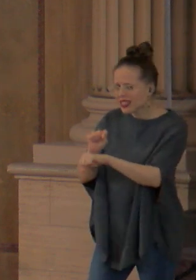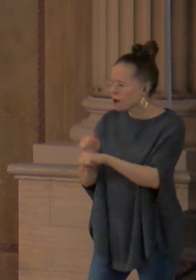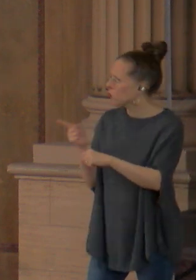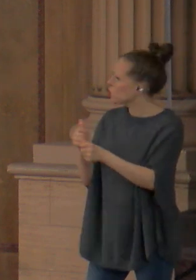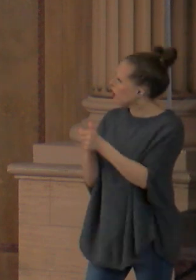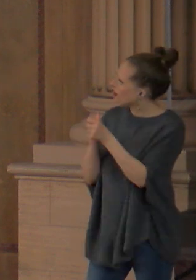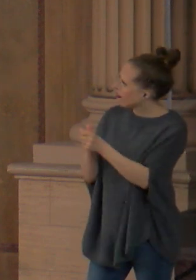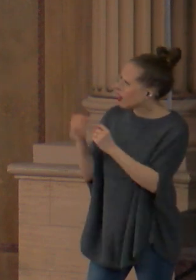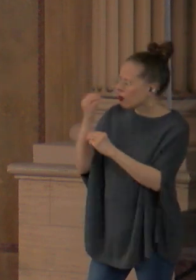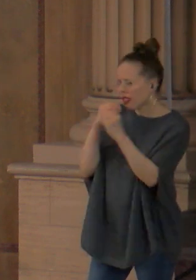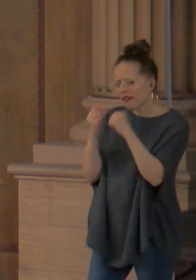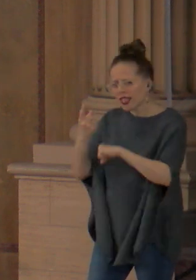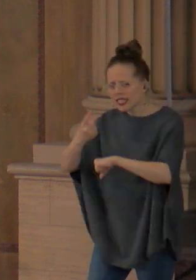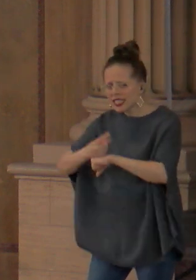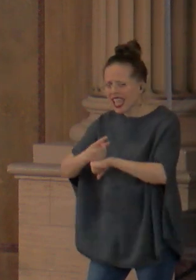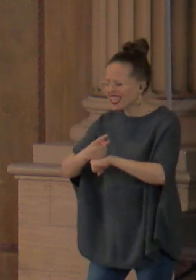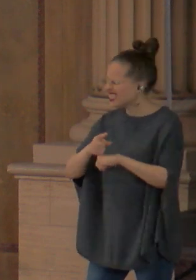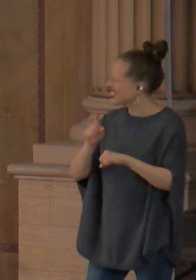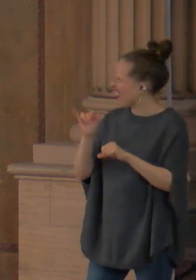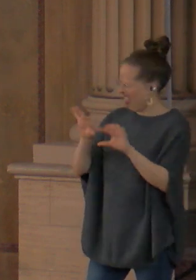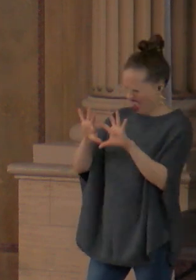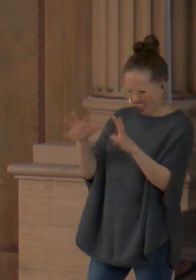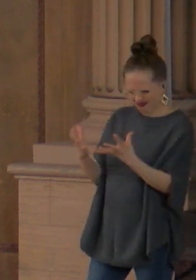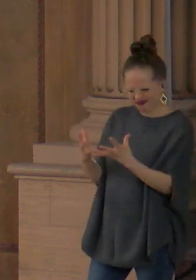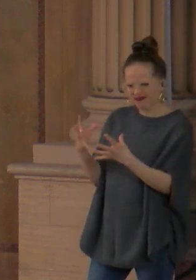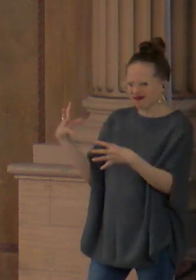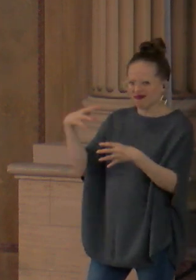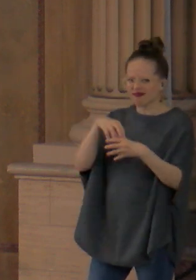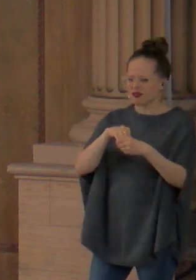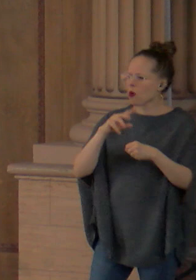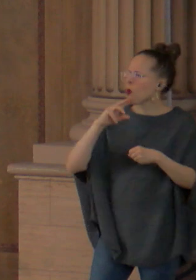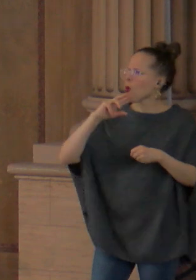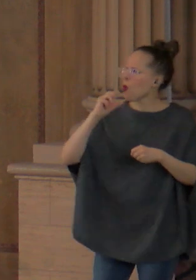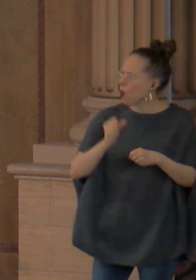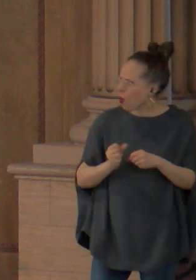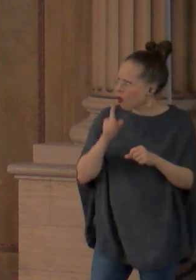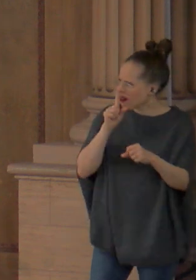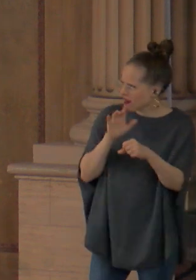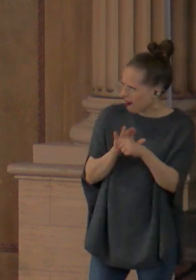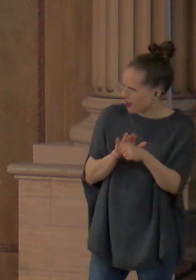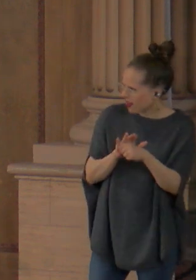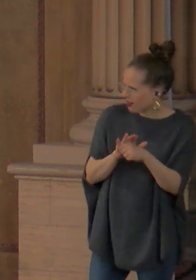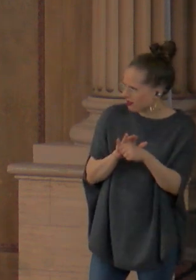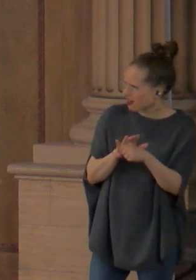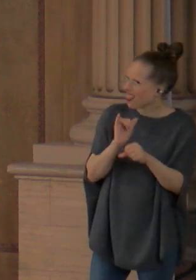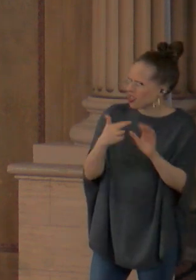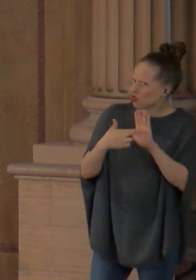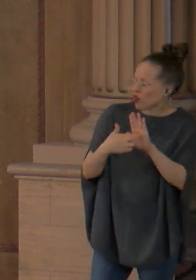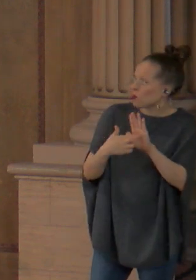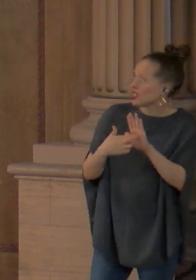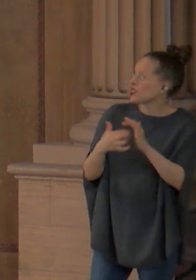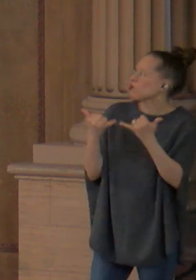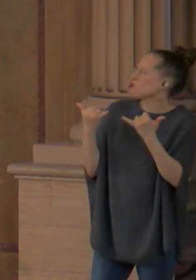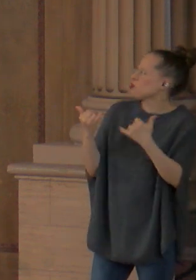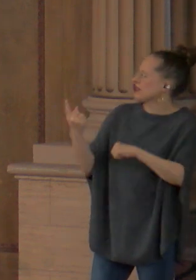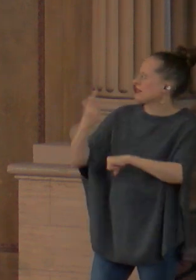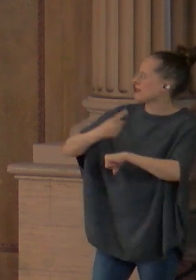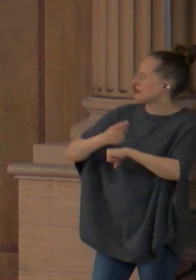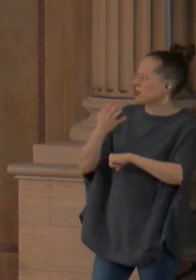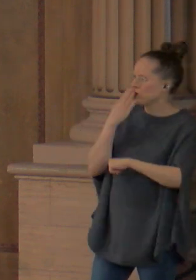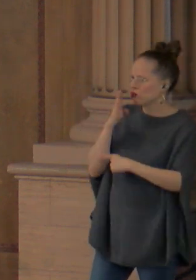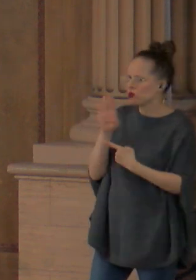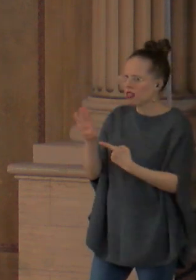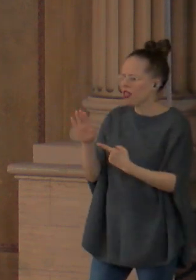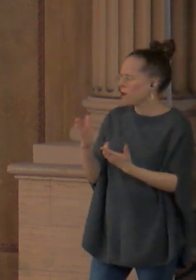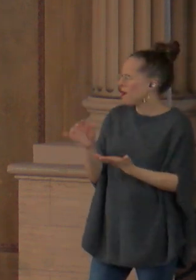feast days. It's all part of the old covenant reality that's represented by present-day Jerusalem, and that just is the way